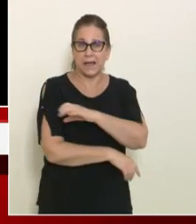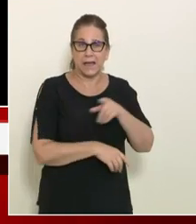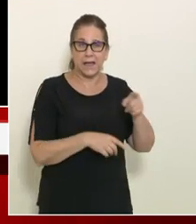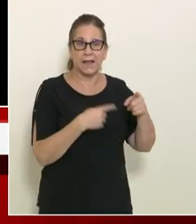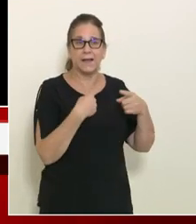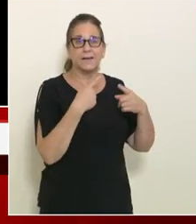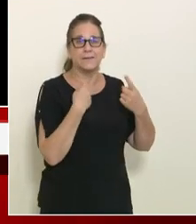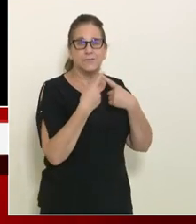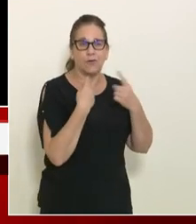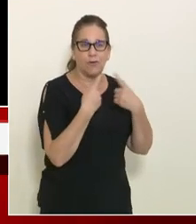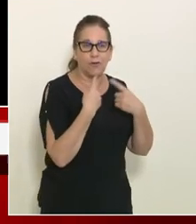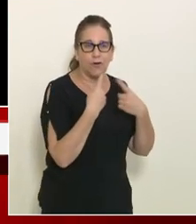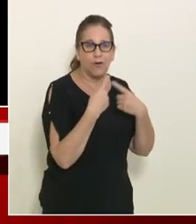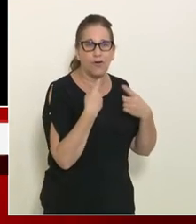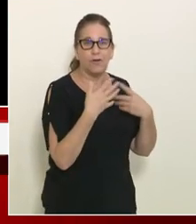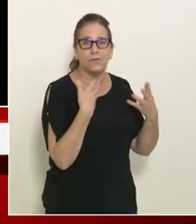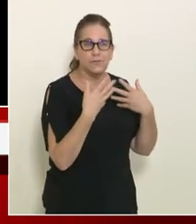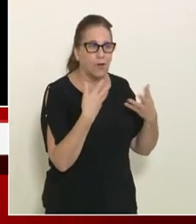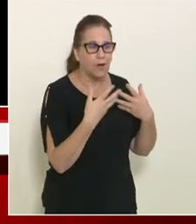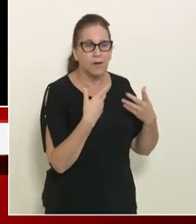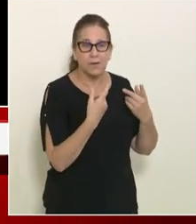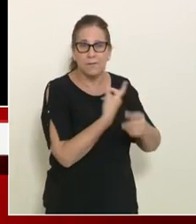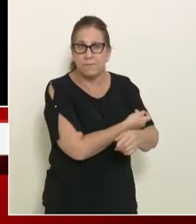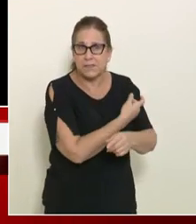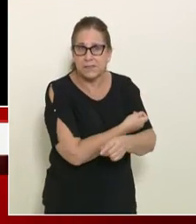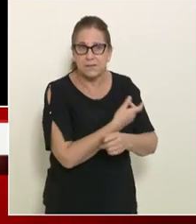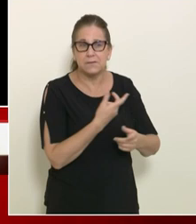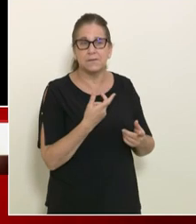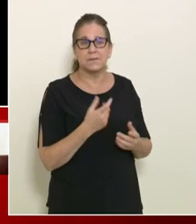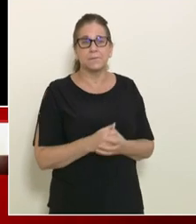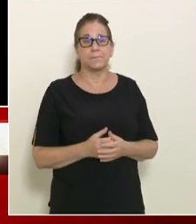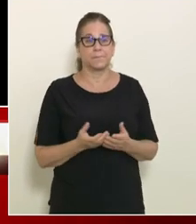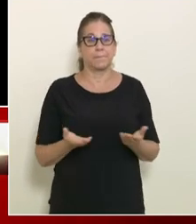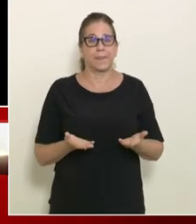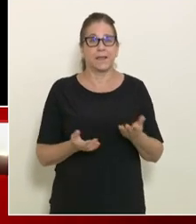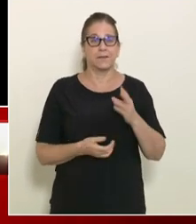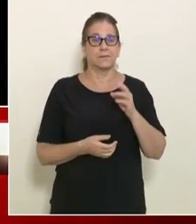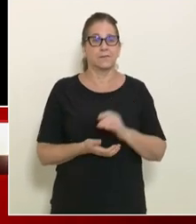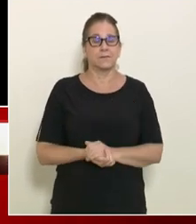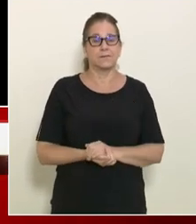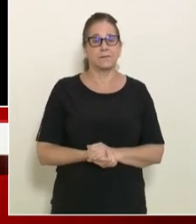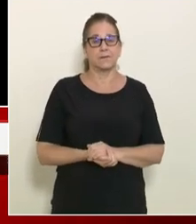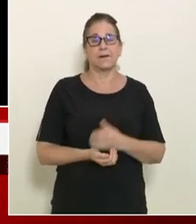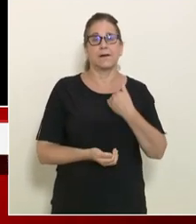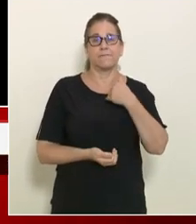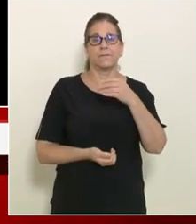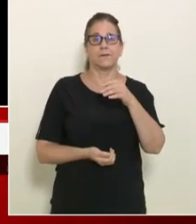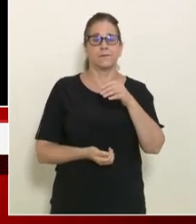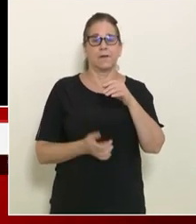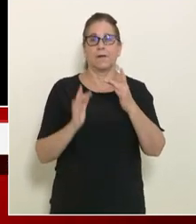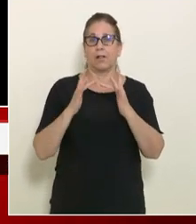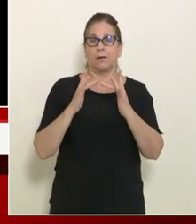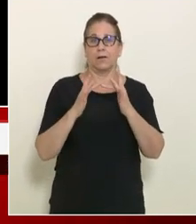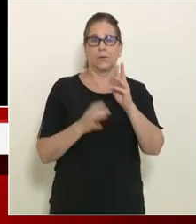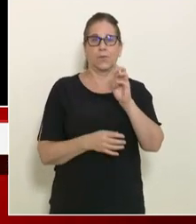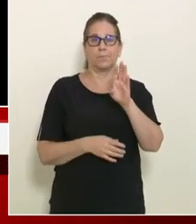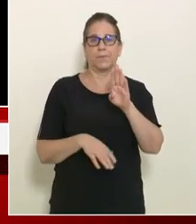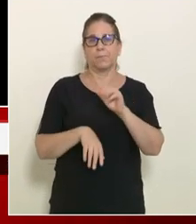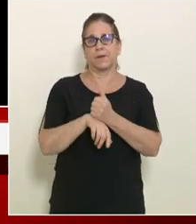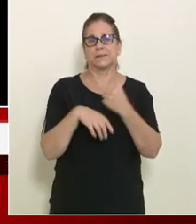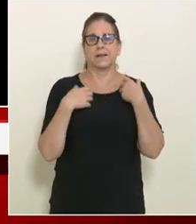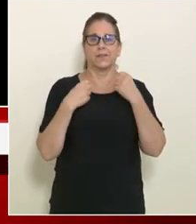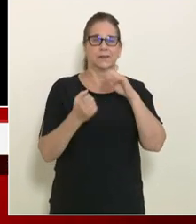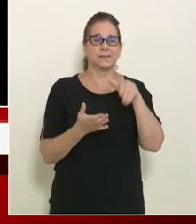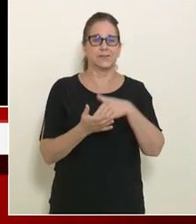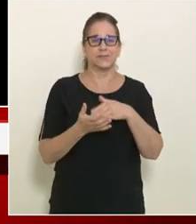our school-based health centers, which traditionally would serve the students in those high schools or their